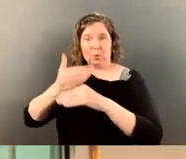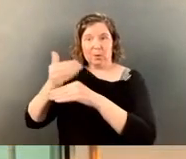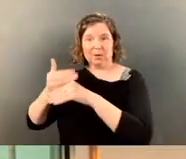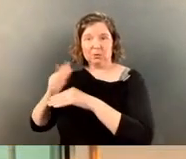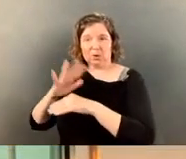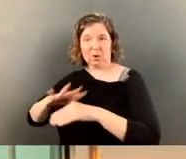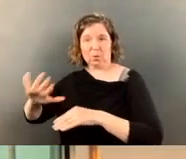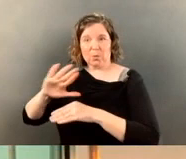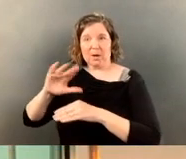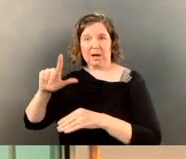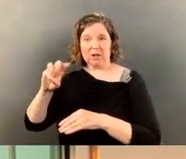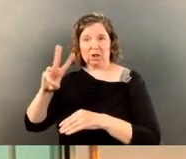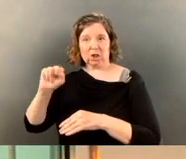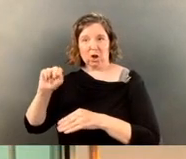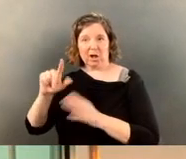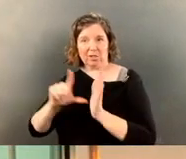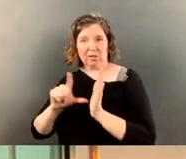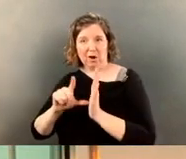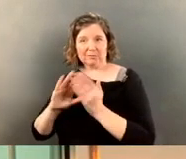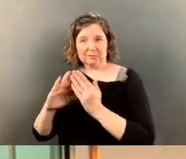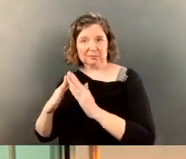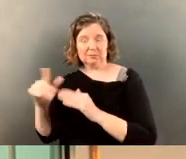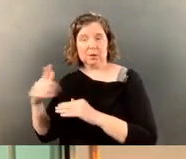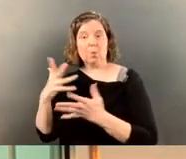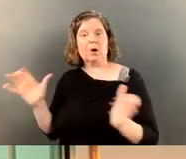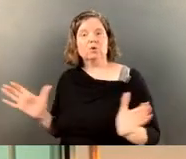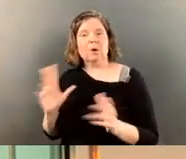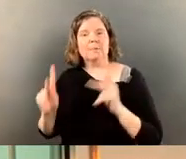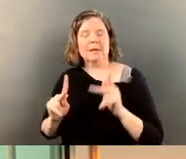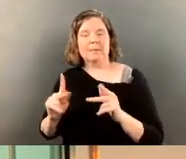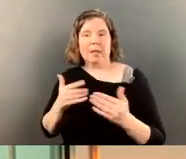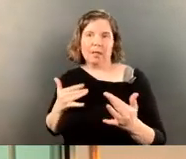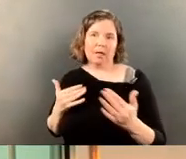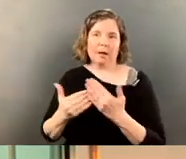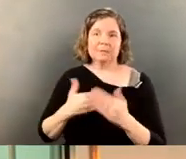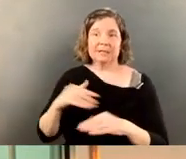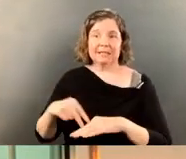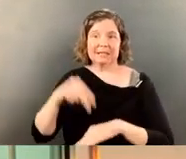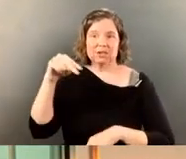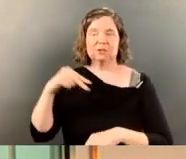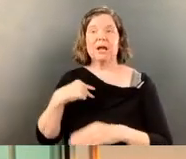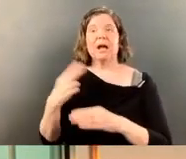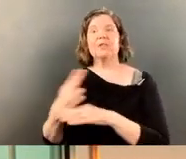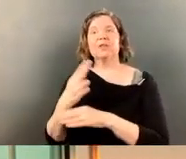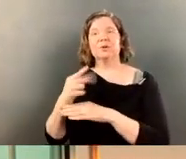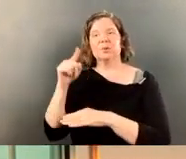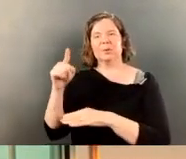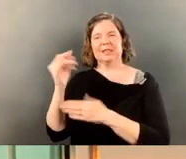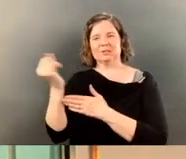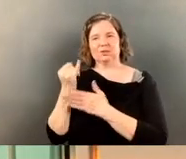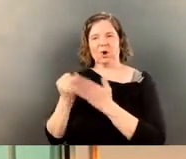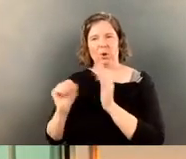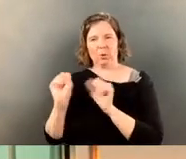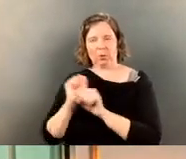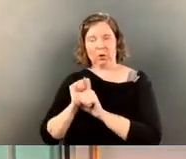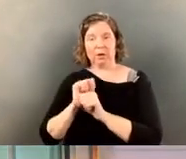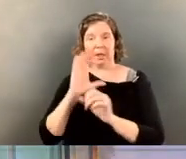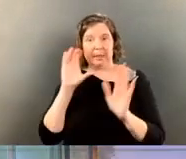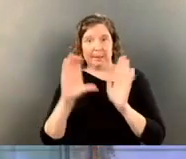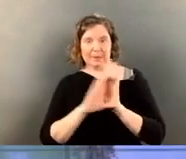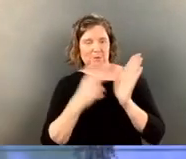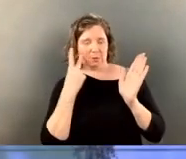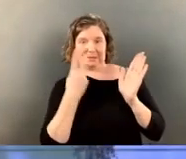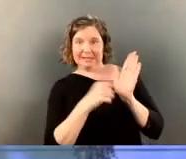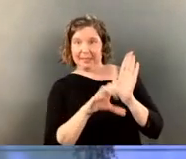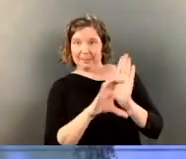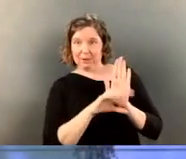all around Lawton because we wanted them to encourage people all the way up until Easter Sunday. And they used this artwork, and the artwork was, you can see it